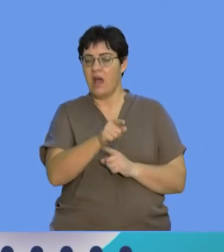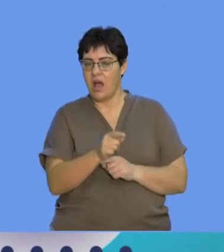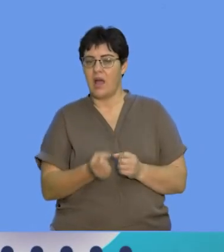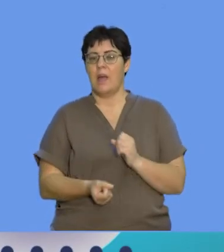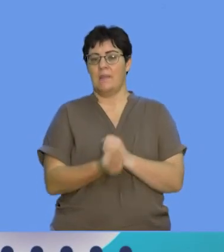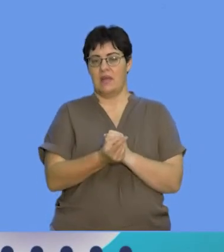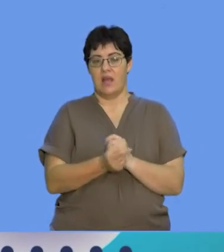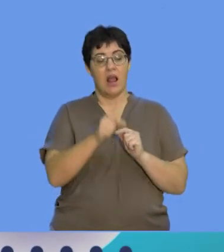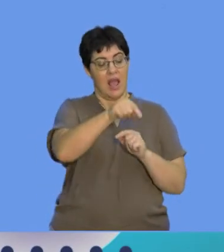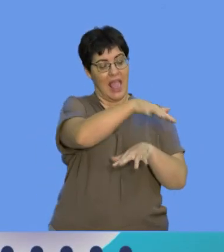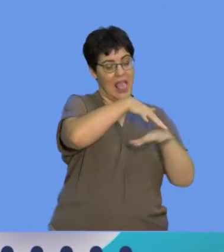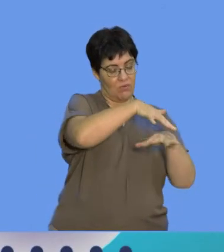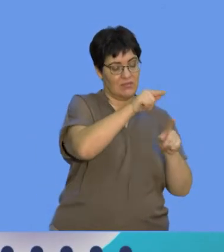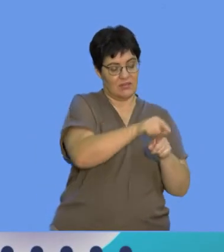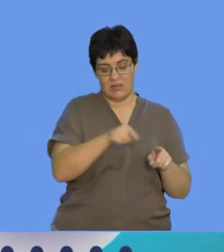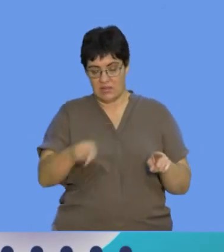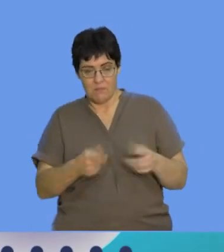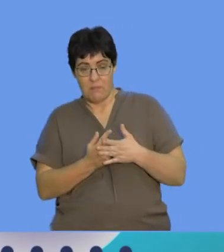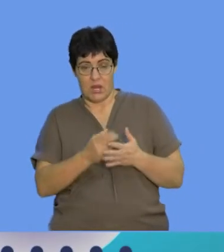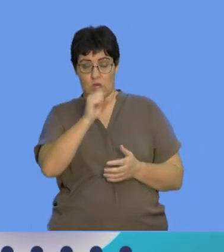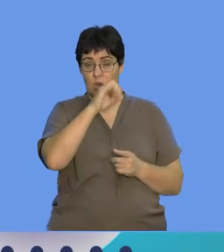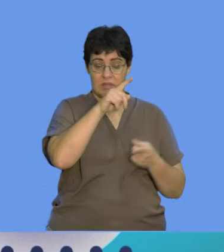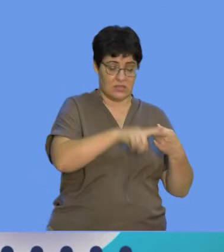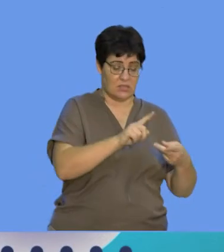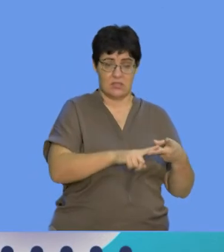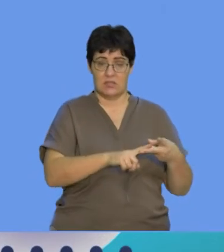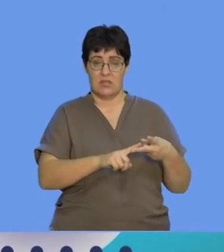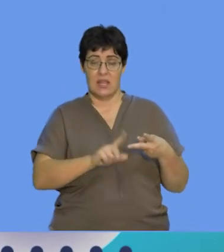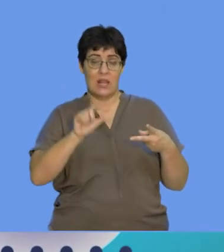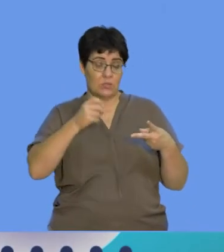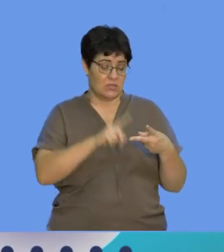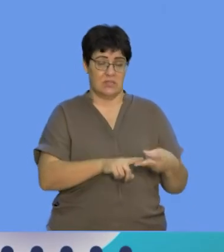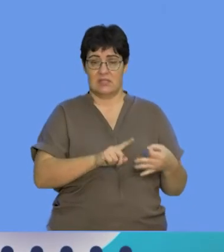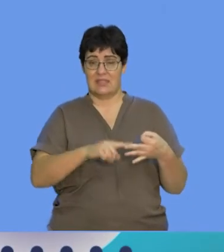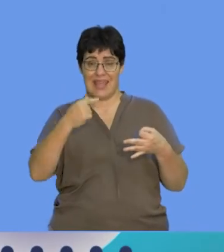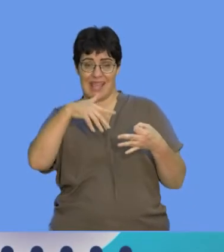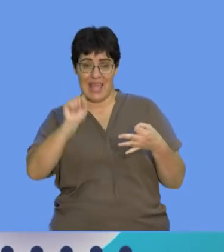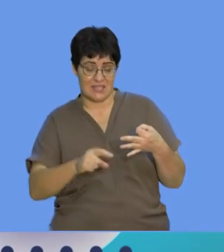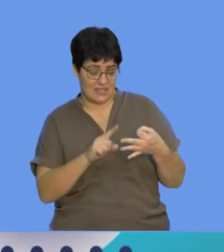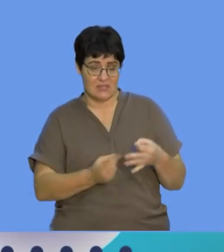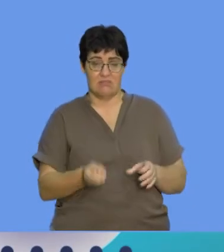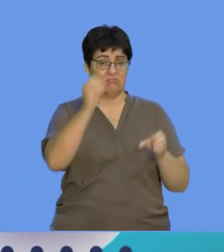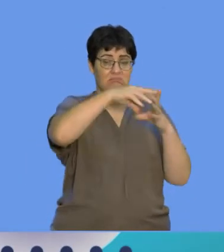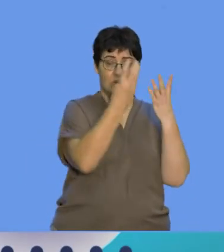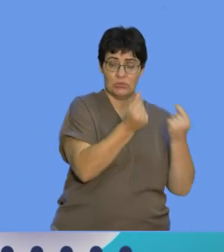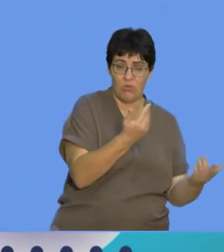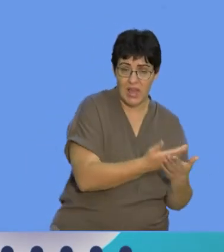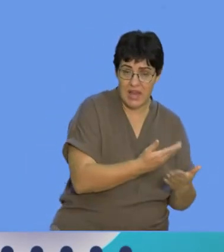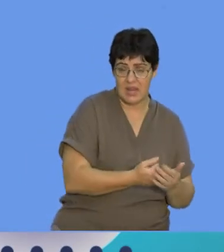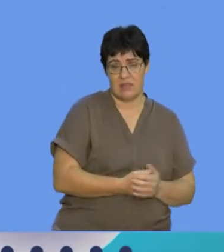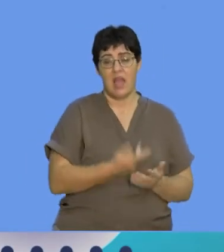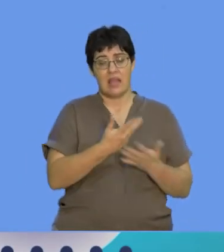different conditions. Can it be a solid, liquid, gas? Does it dissolve? Is it able to,